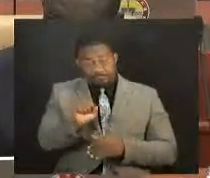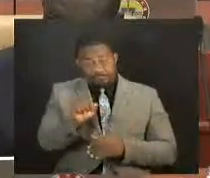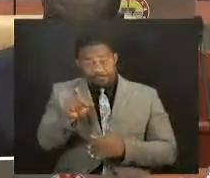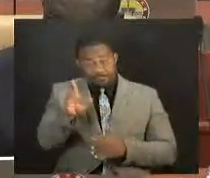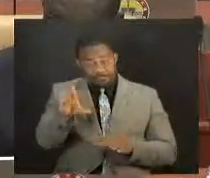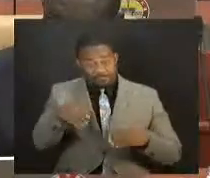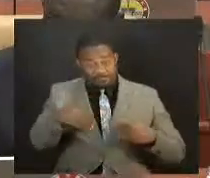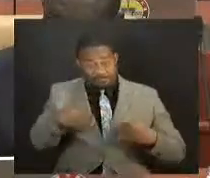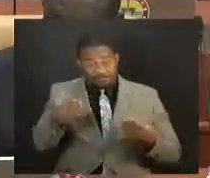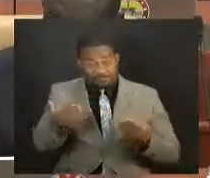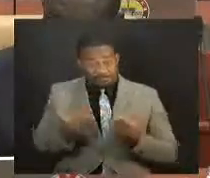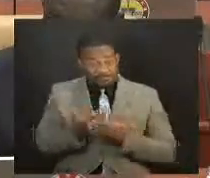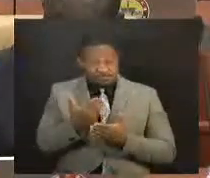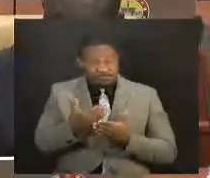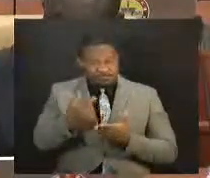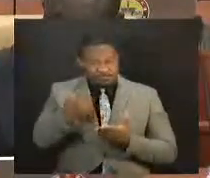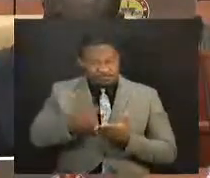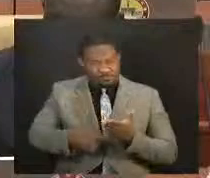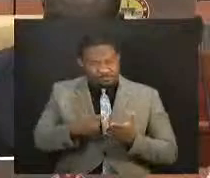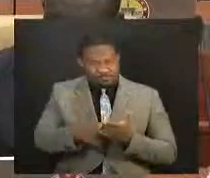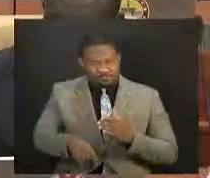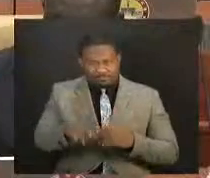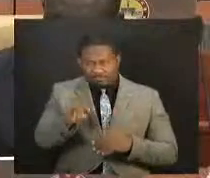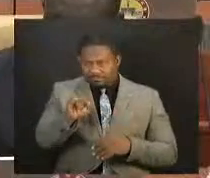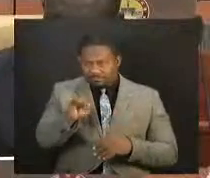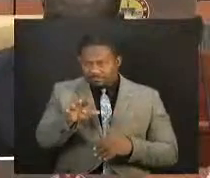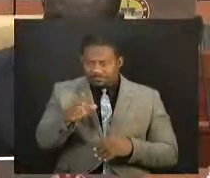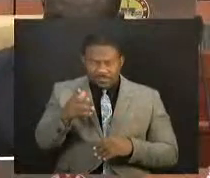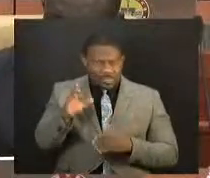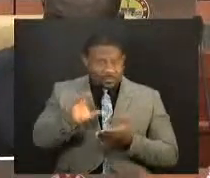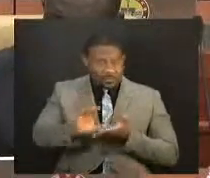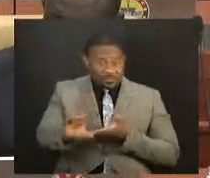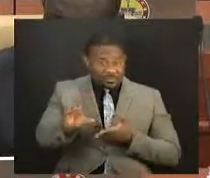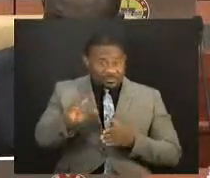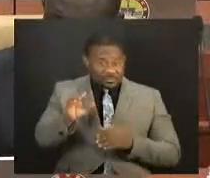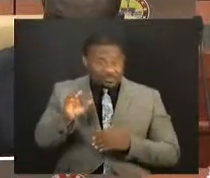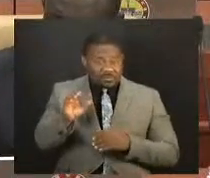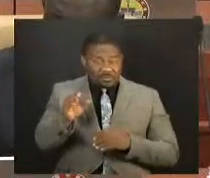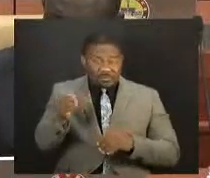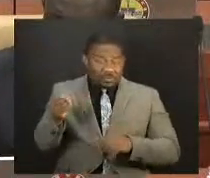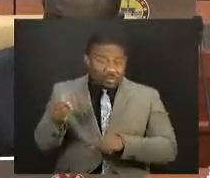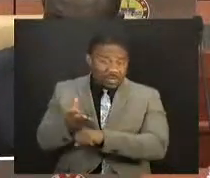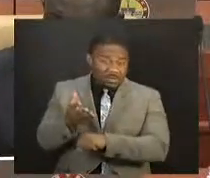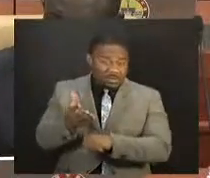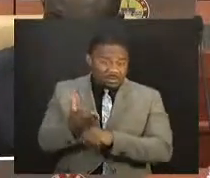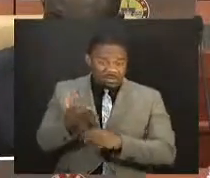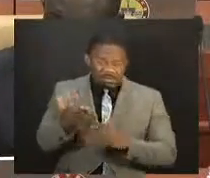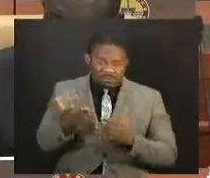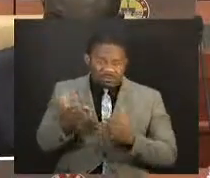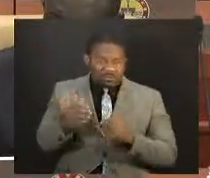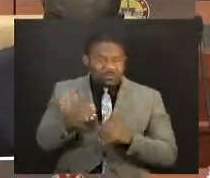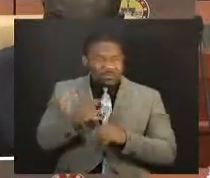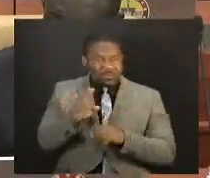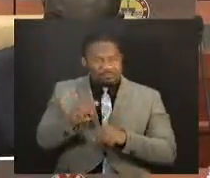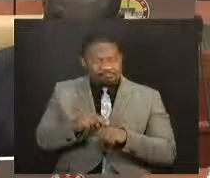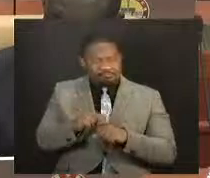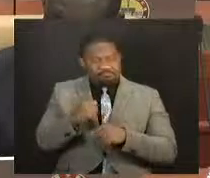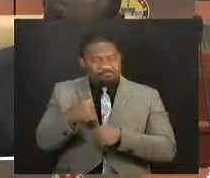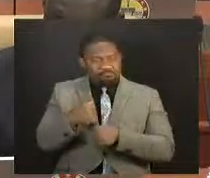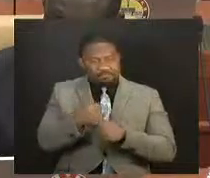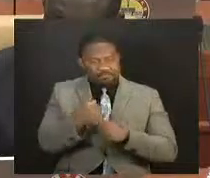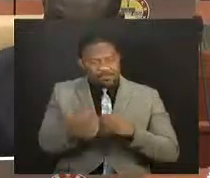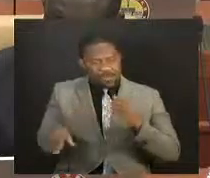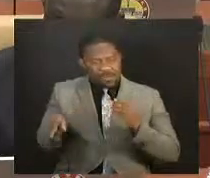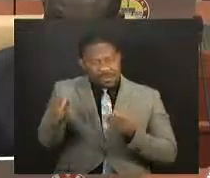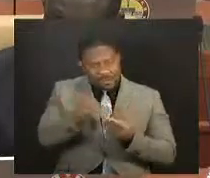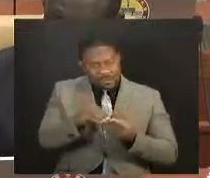new cost if you are being impressed upon or advised by national security to add on other